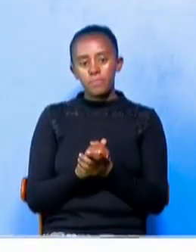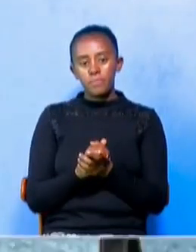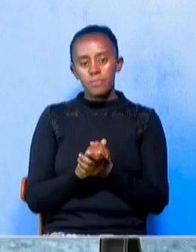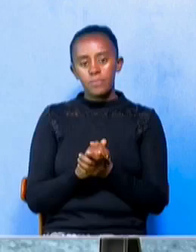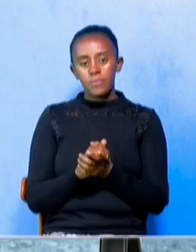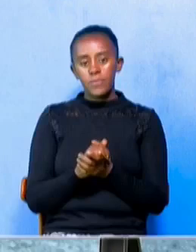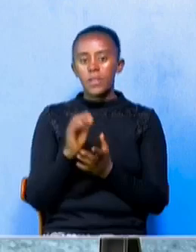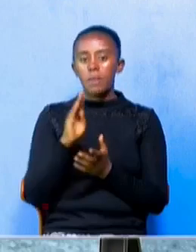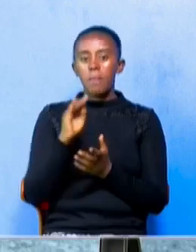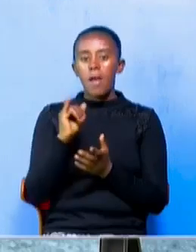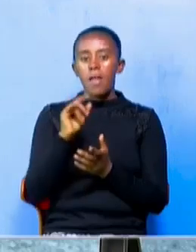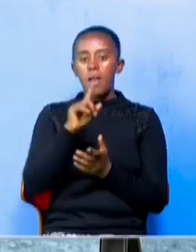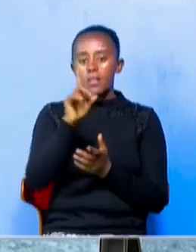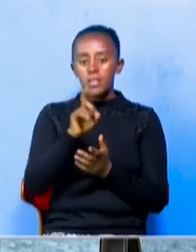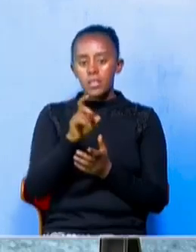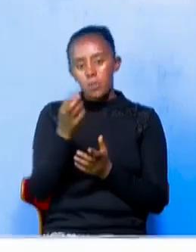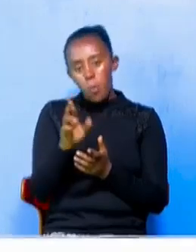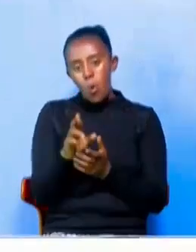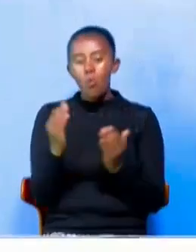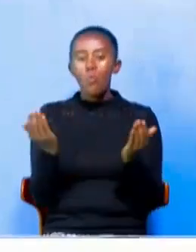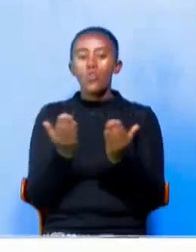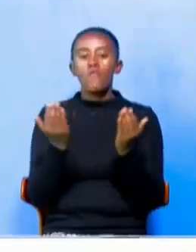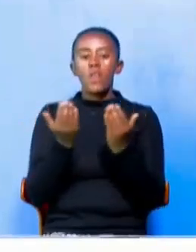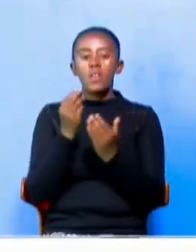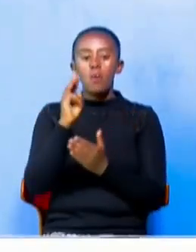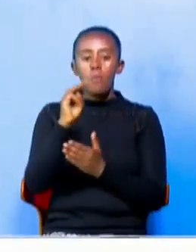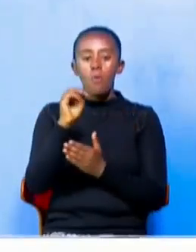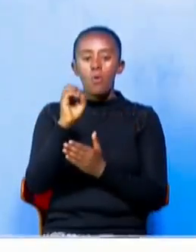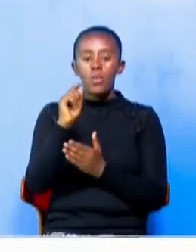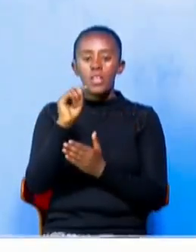by asking or motivate him.